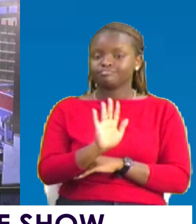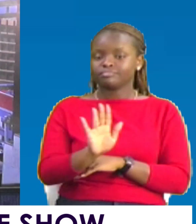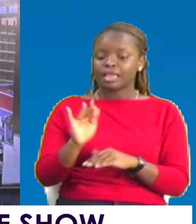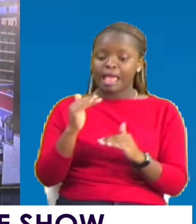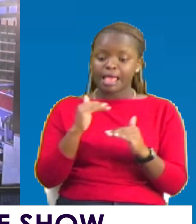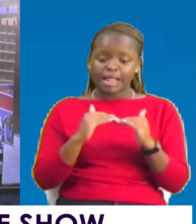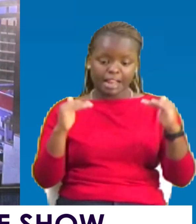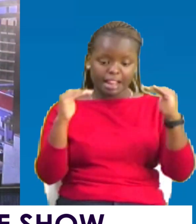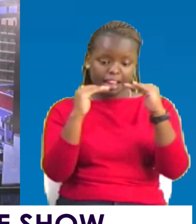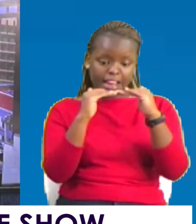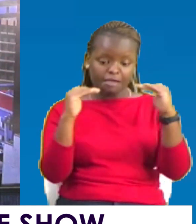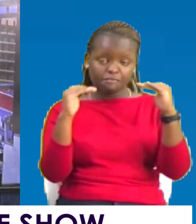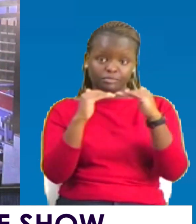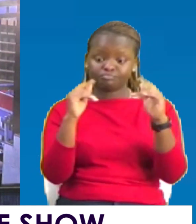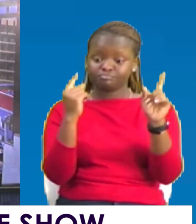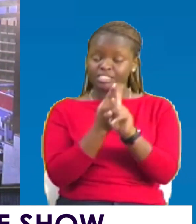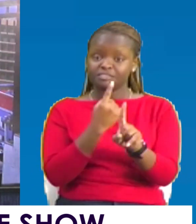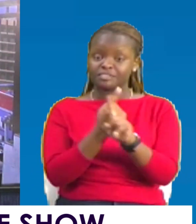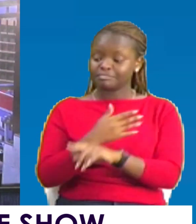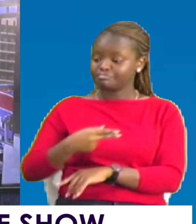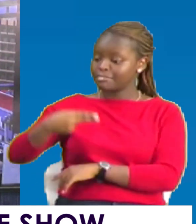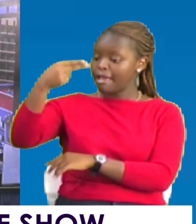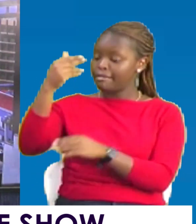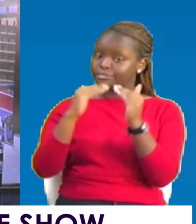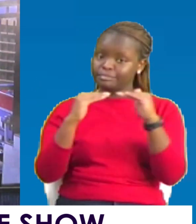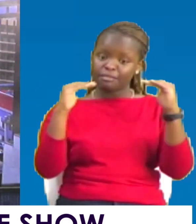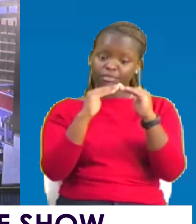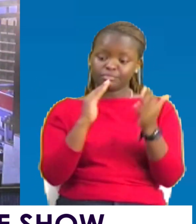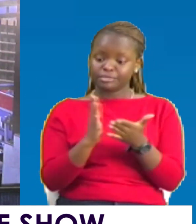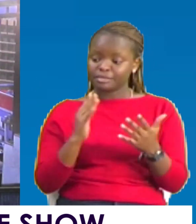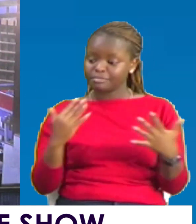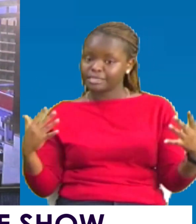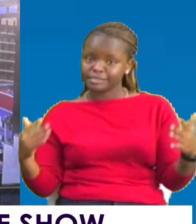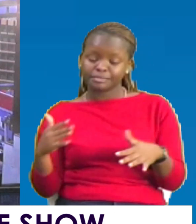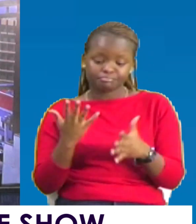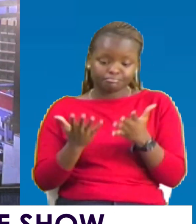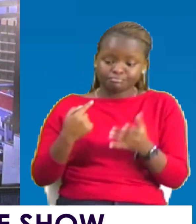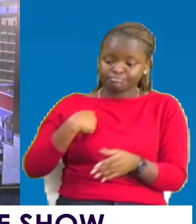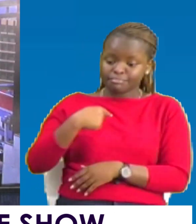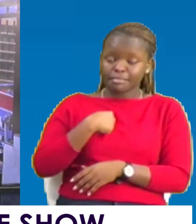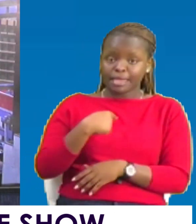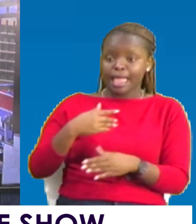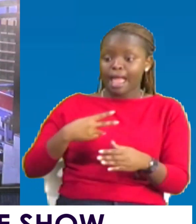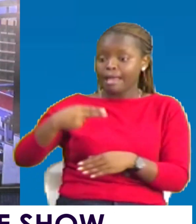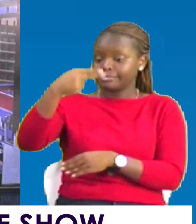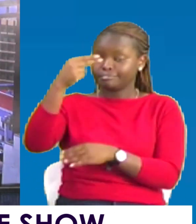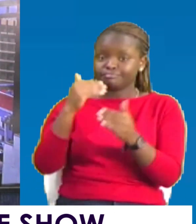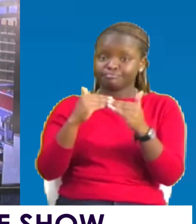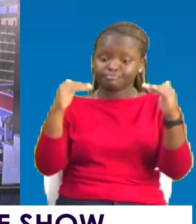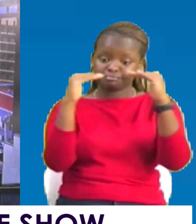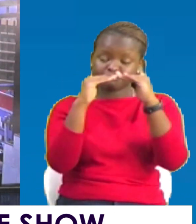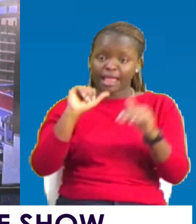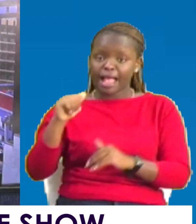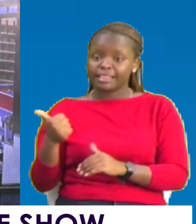different level. You may be on a higher level in some things, and I may be on a higher level on some issues and on some